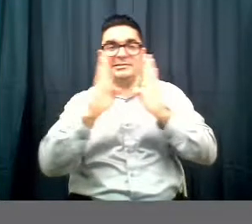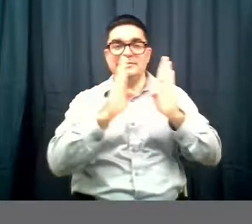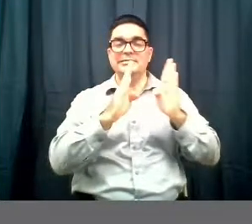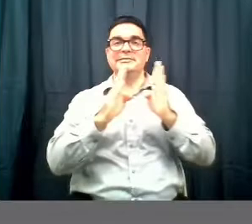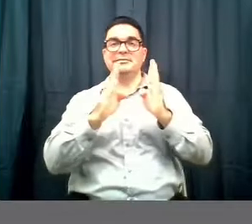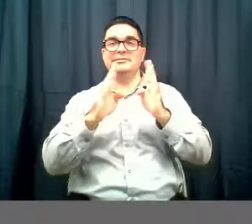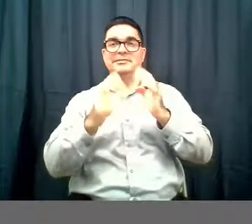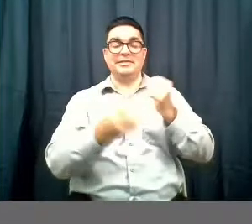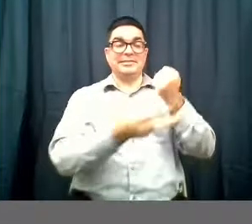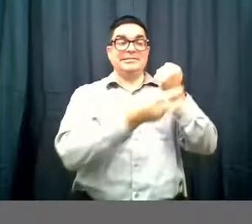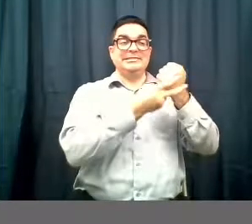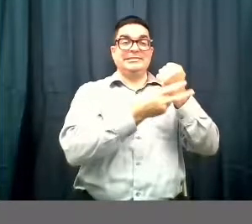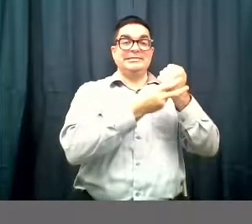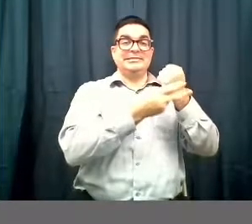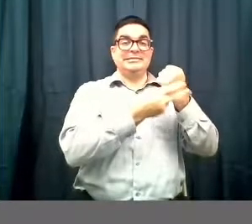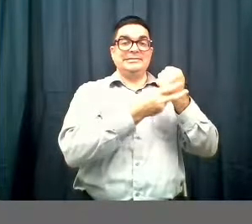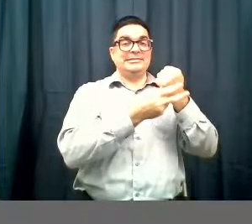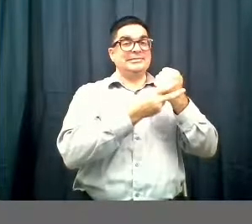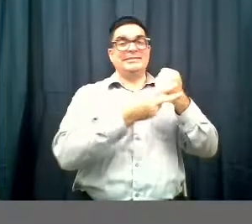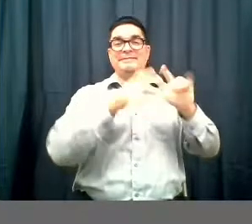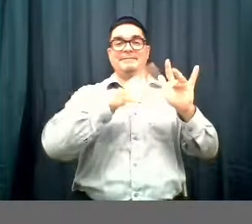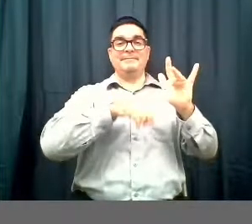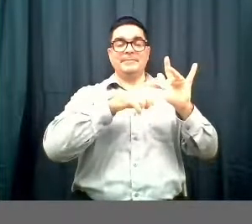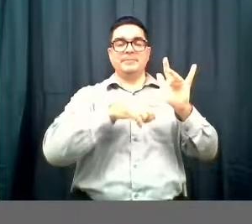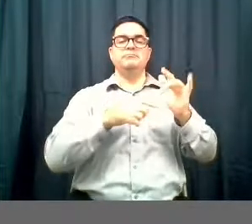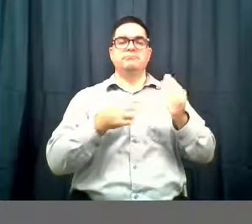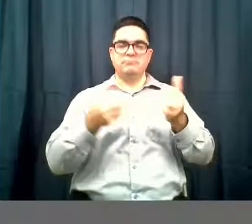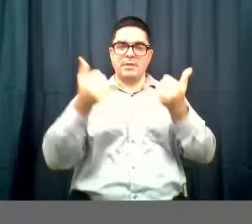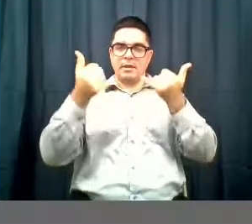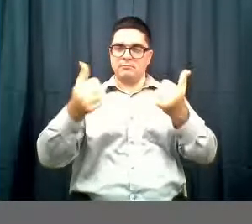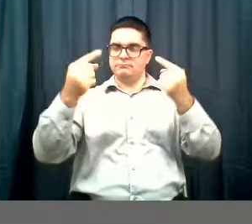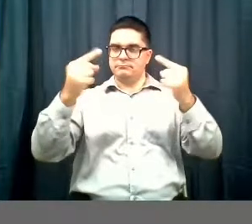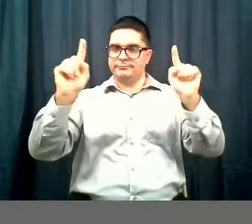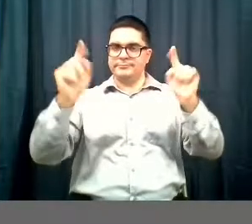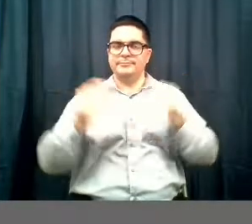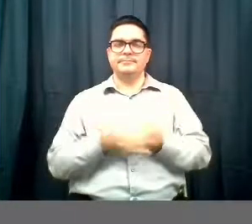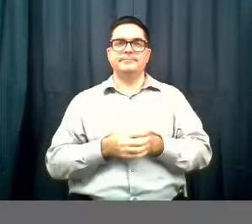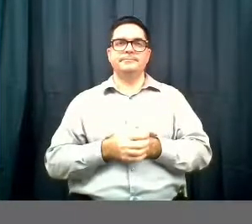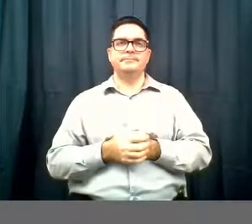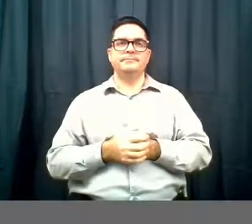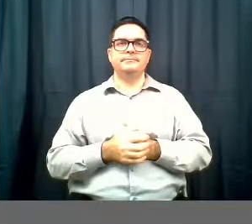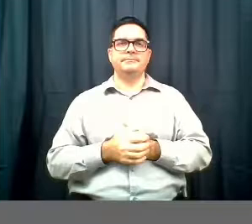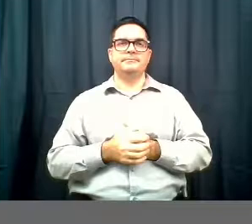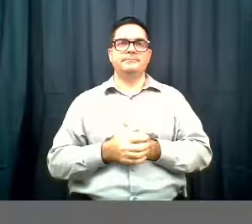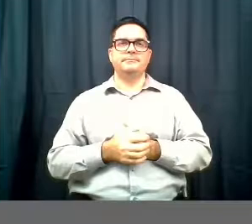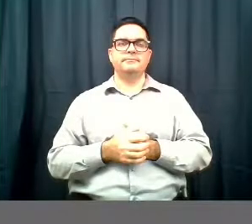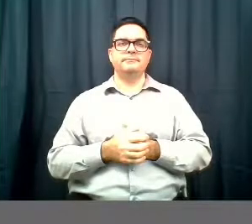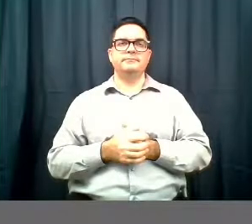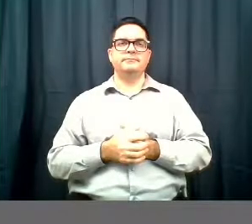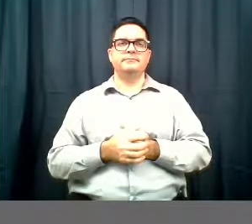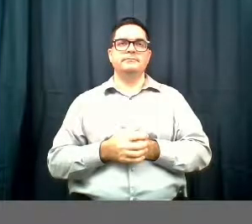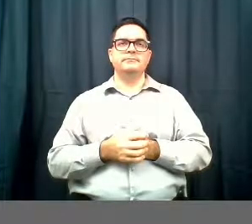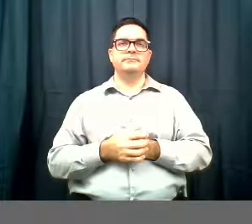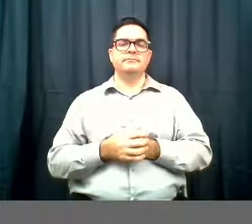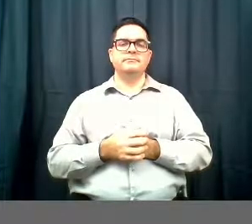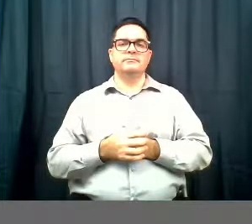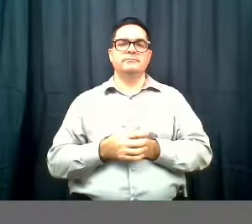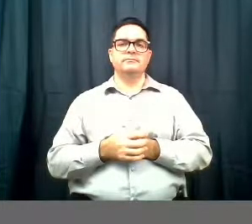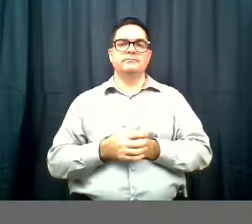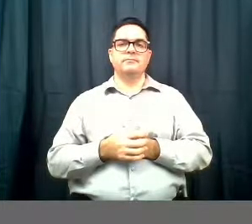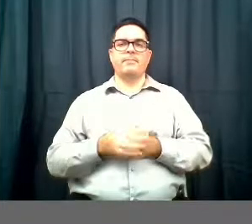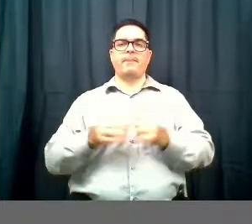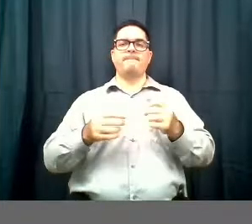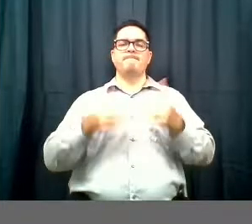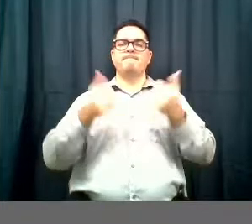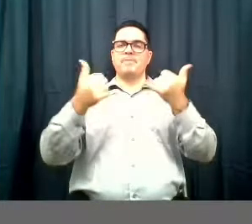most difficult times. Similar accountability extends to the contract review and procurement policies, both of which have been reformed